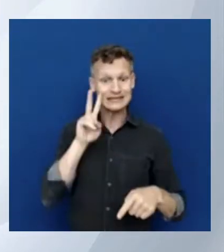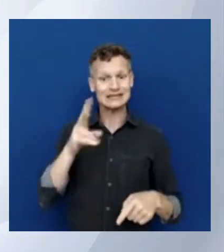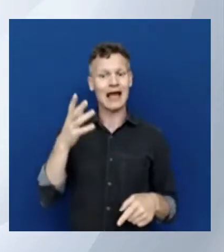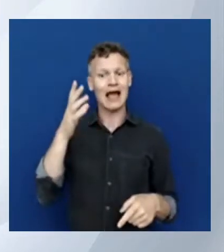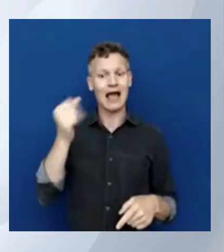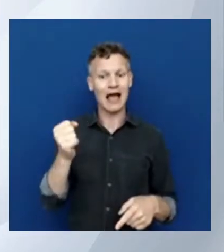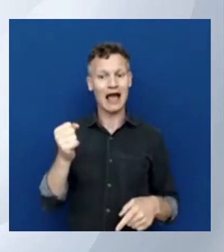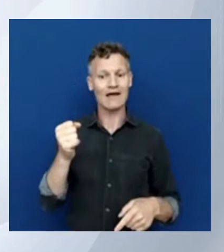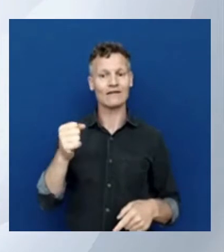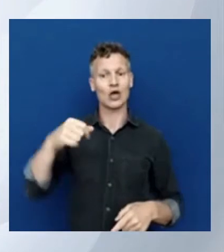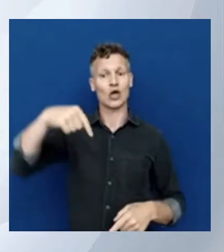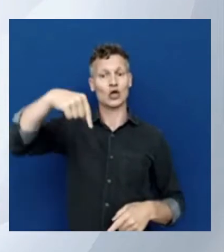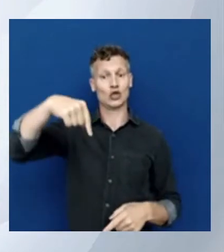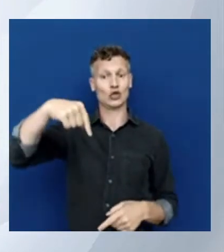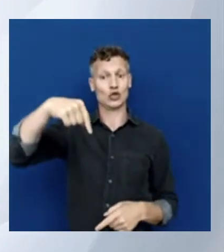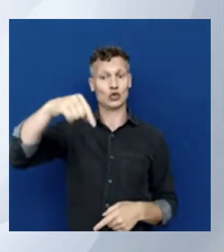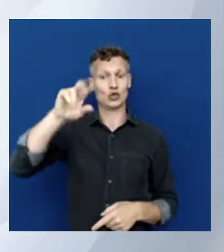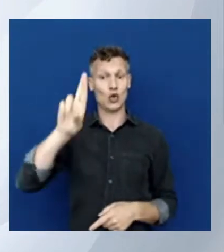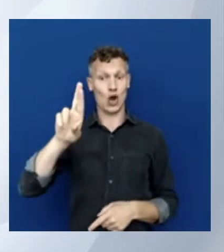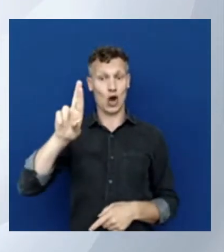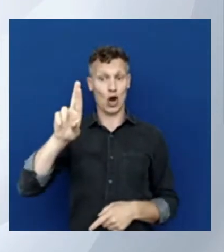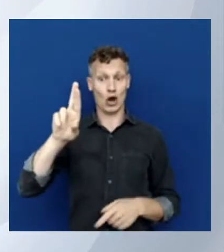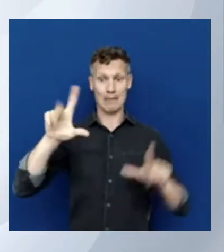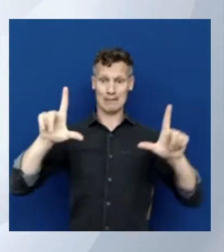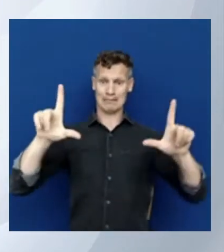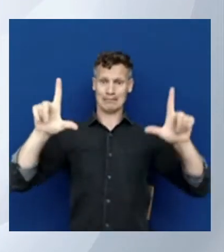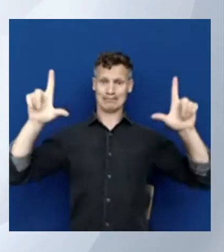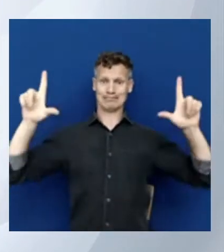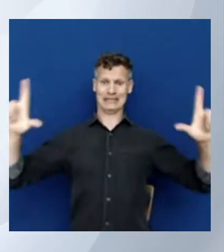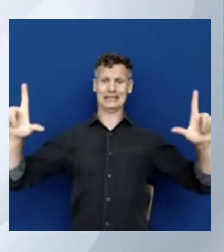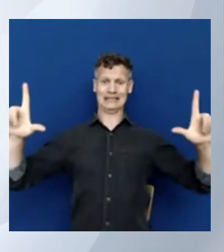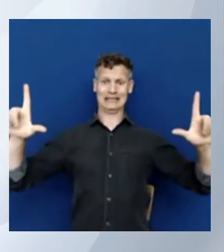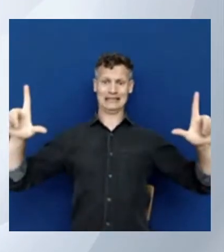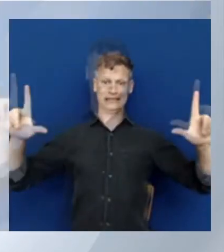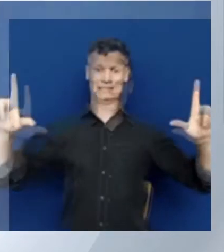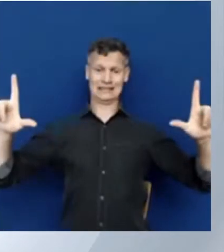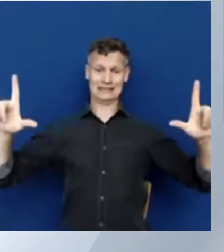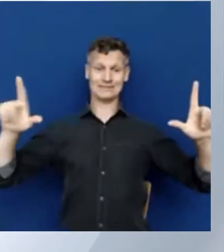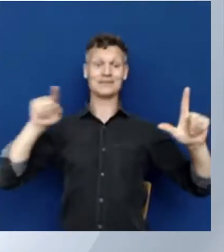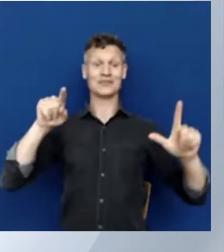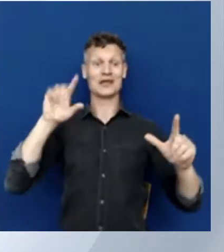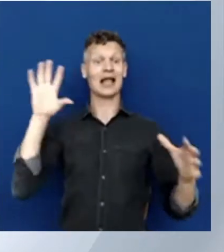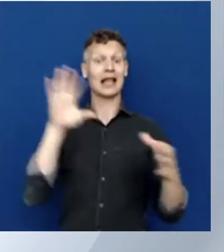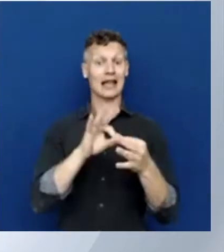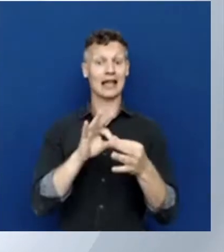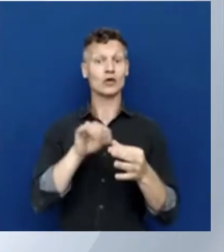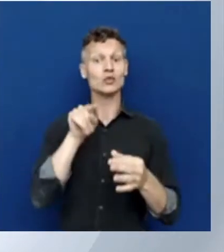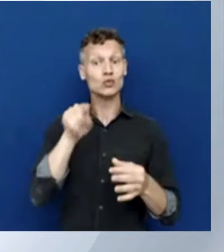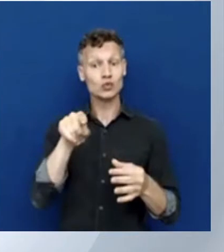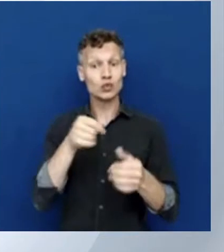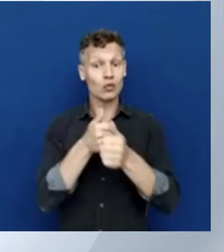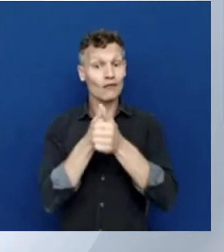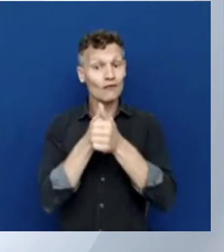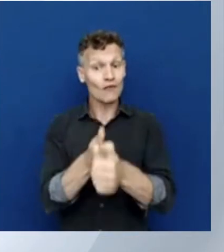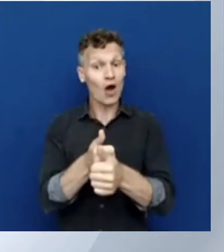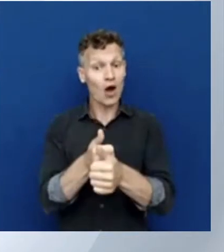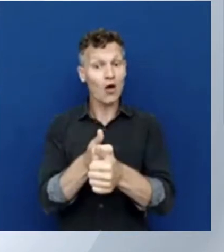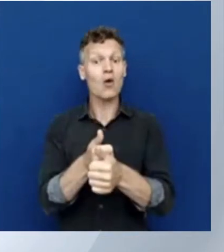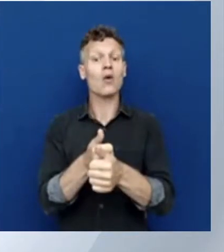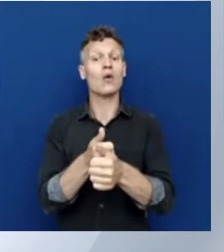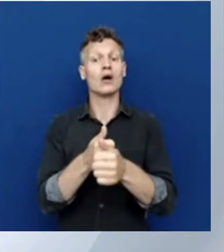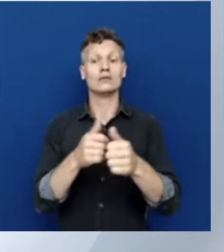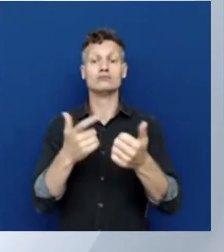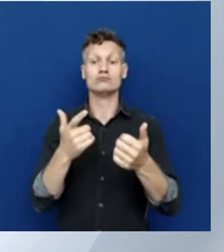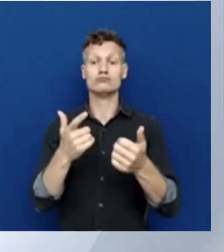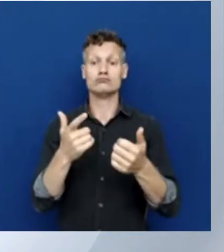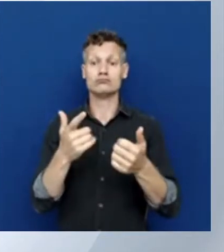house. There's also a link that you can actually follow the slides and download the slide decks. And then you can also